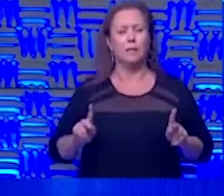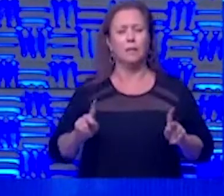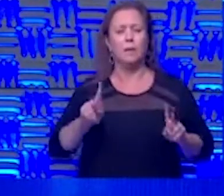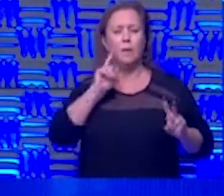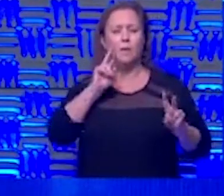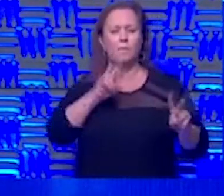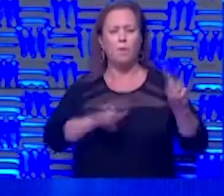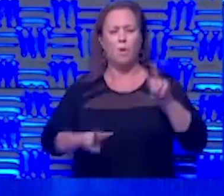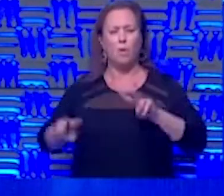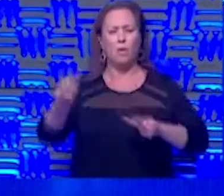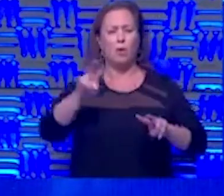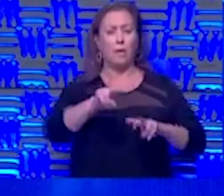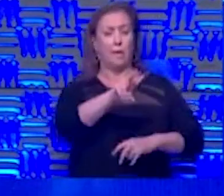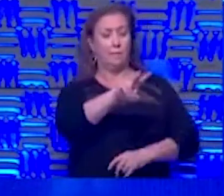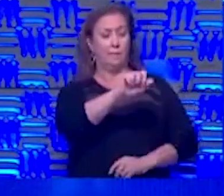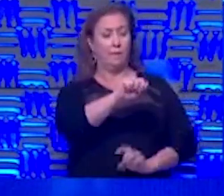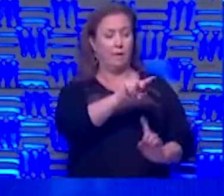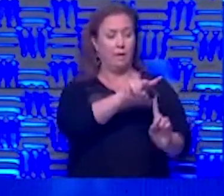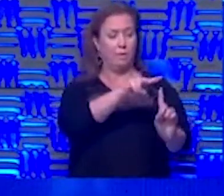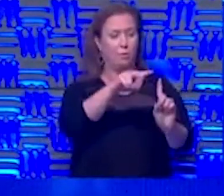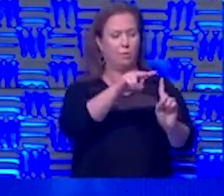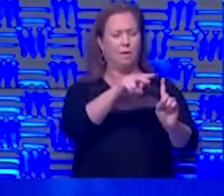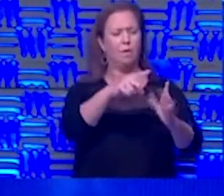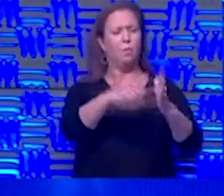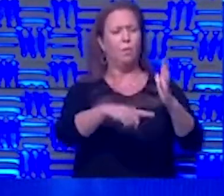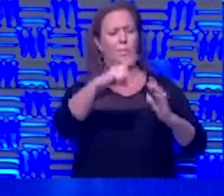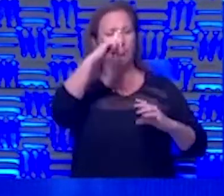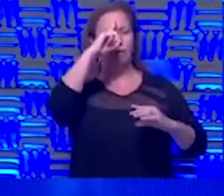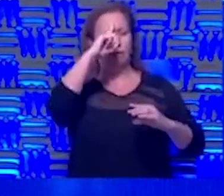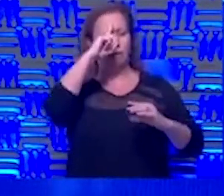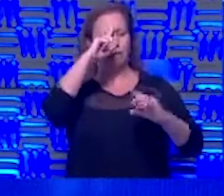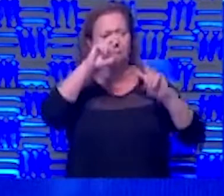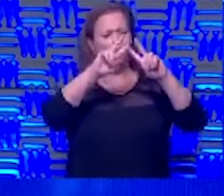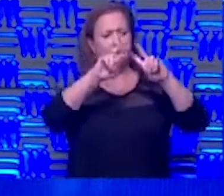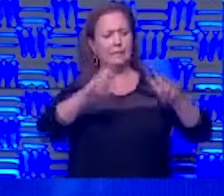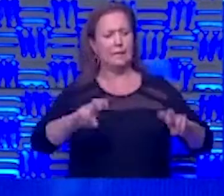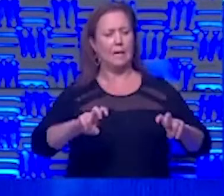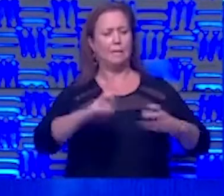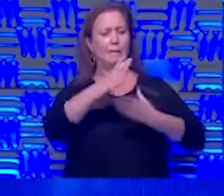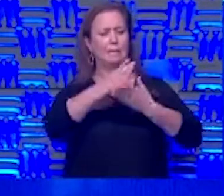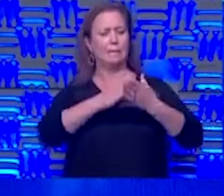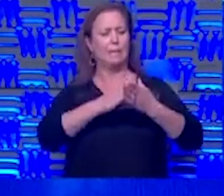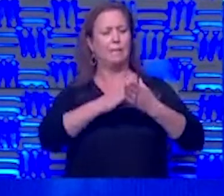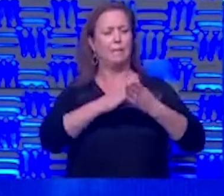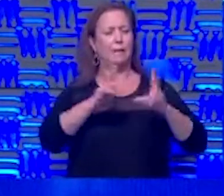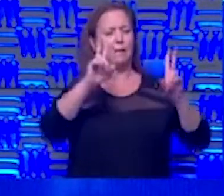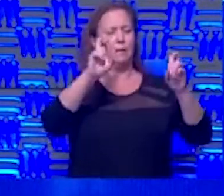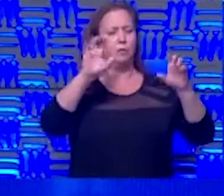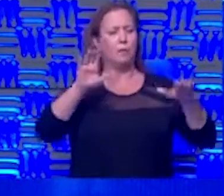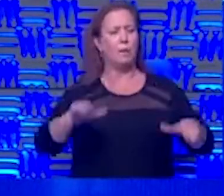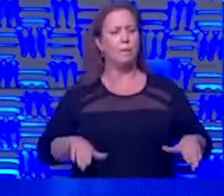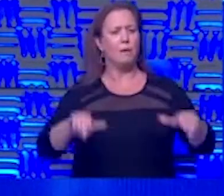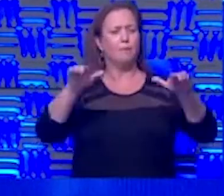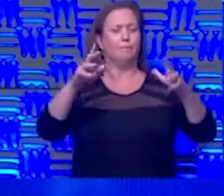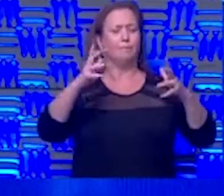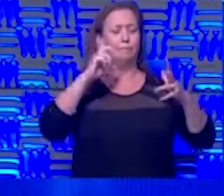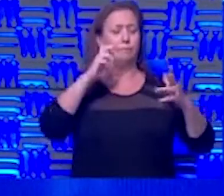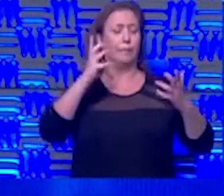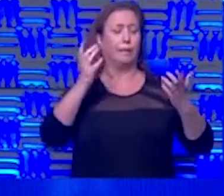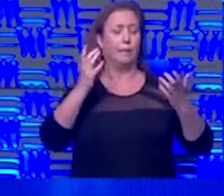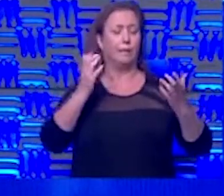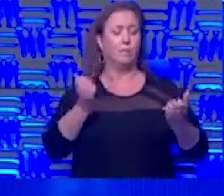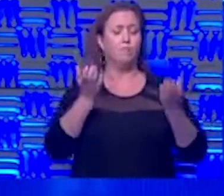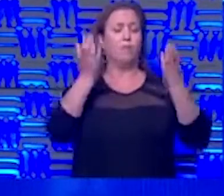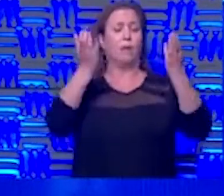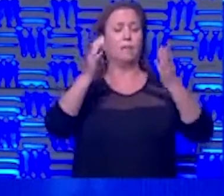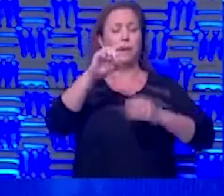at from the VA perspective? What kind of things are being done to examine some of the issues that are being raised by the Black Lives Matter movement within the